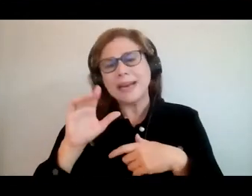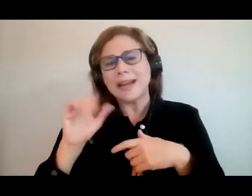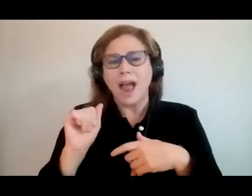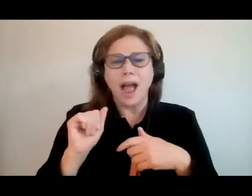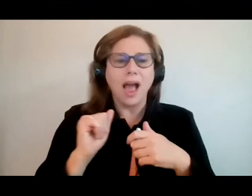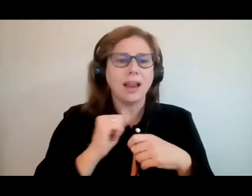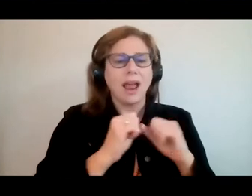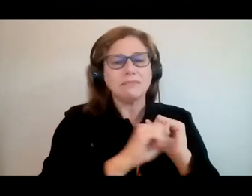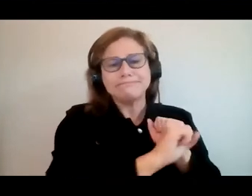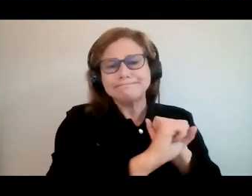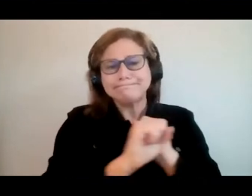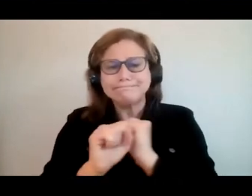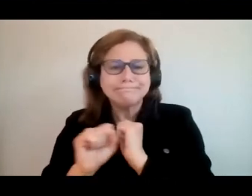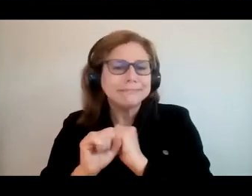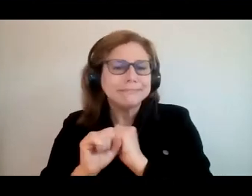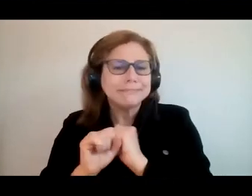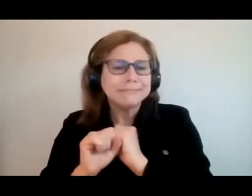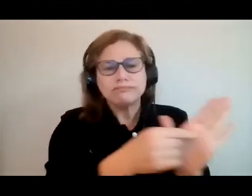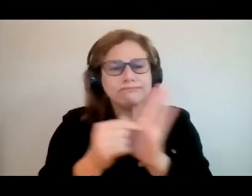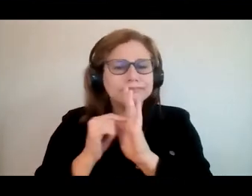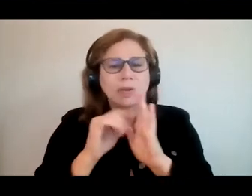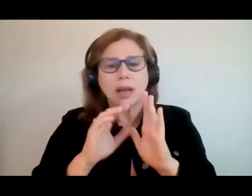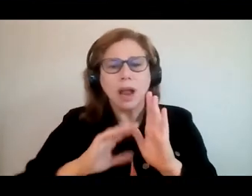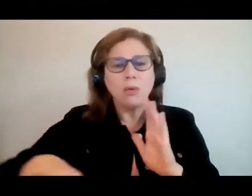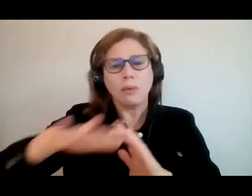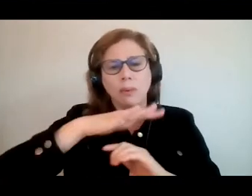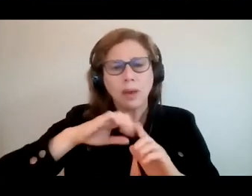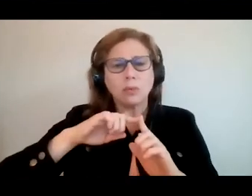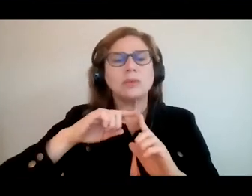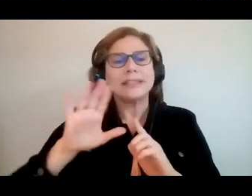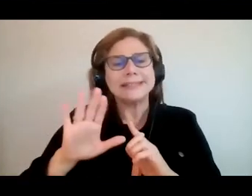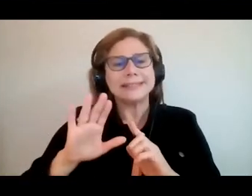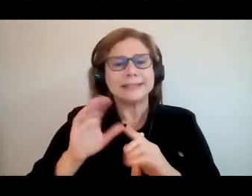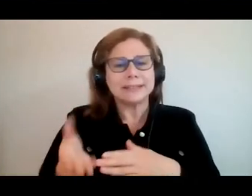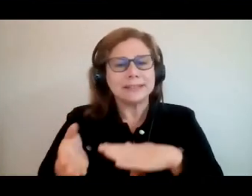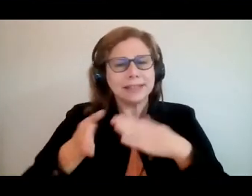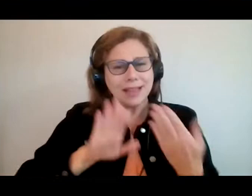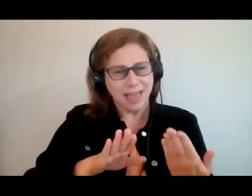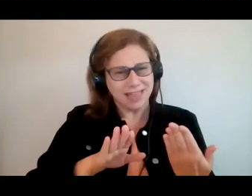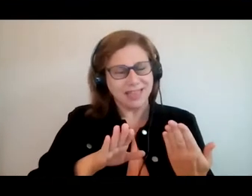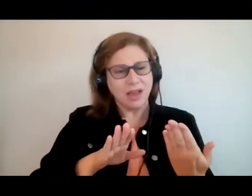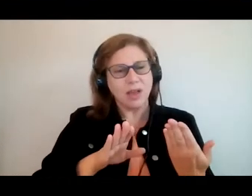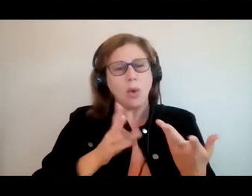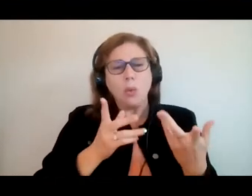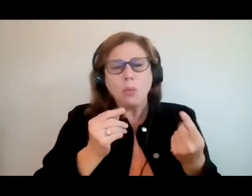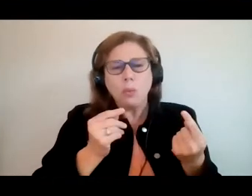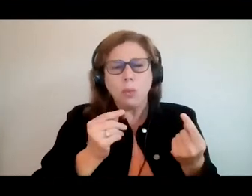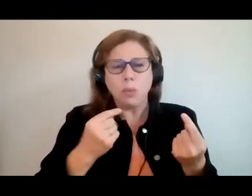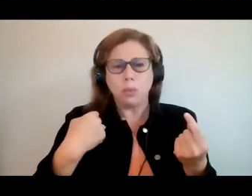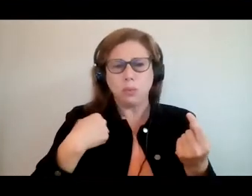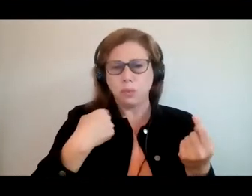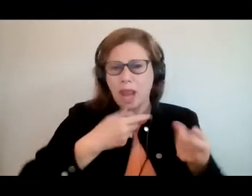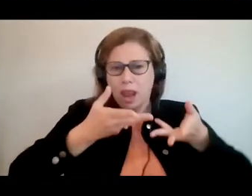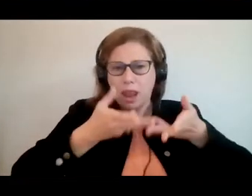that was presented in the mass media around his death, what kind of gets lost is that the